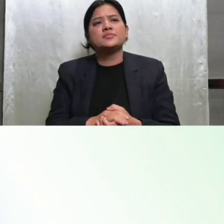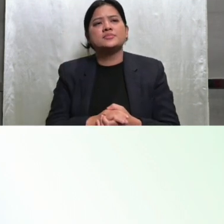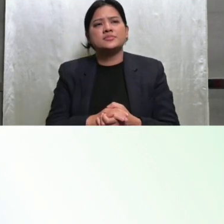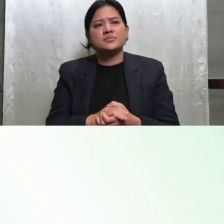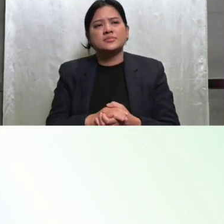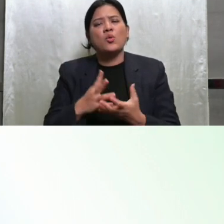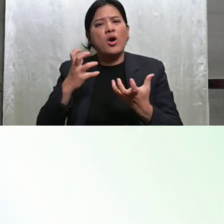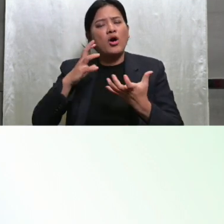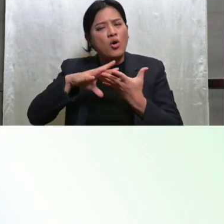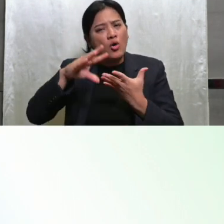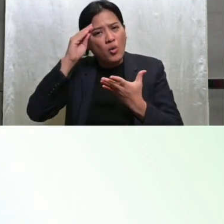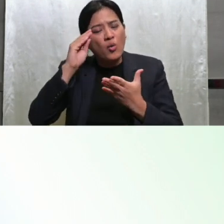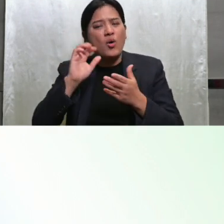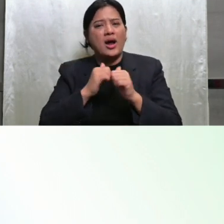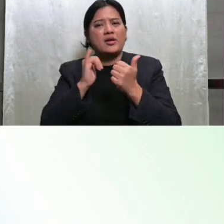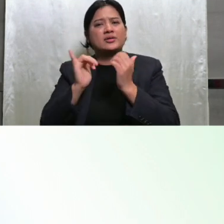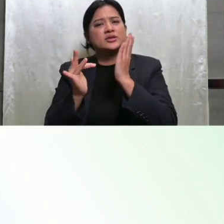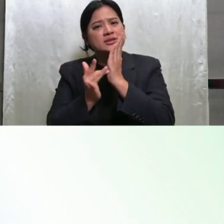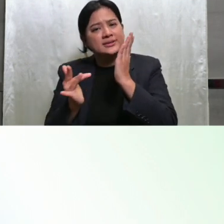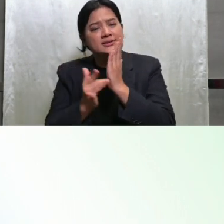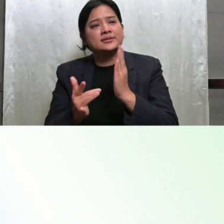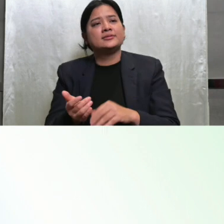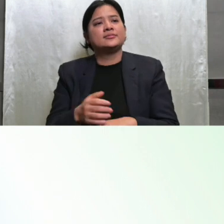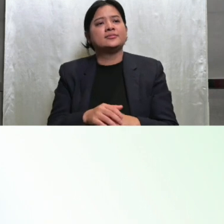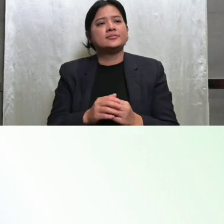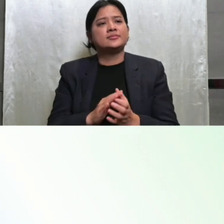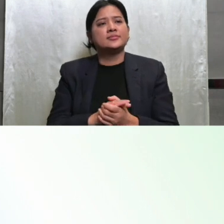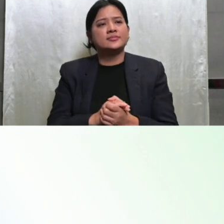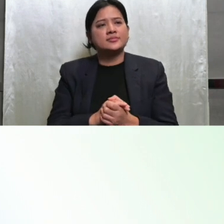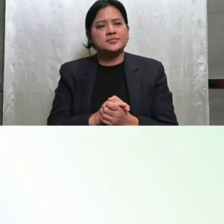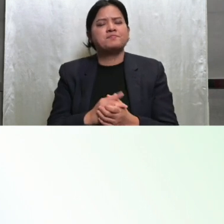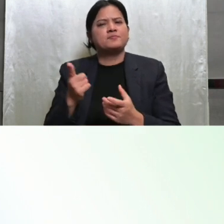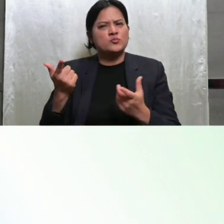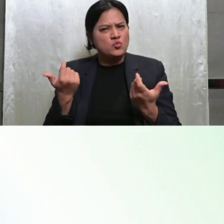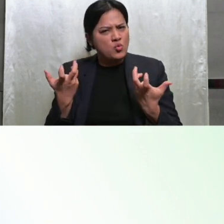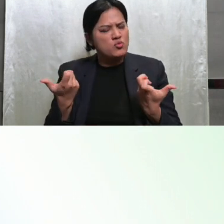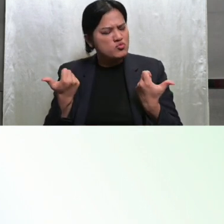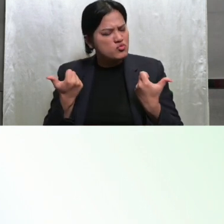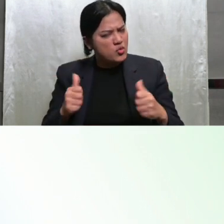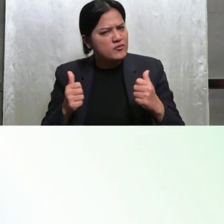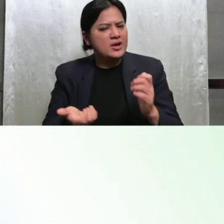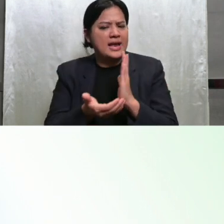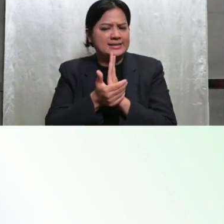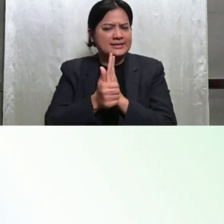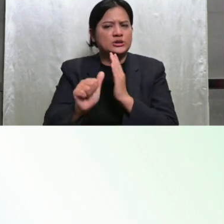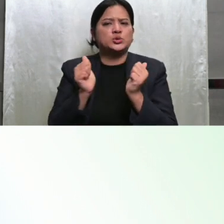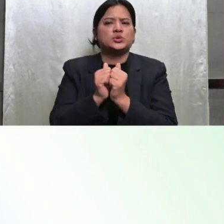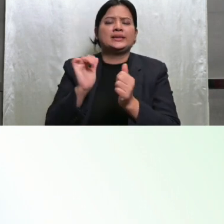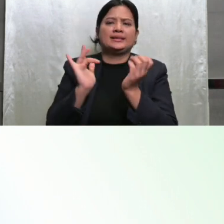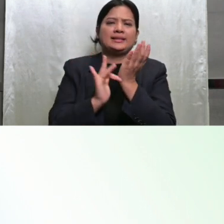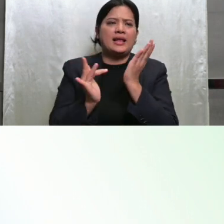we are also implementing Skills Build through their portals, whether they have their online learning portals or